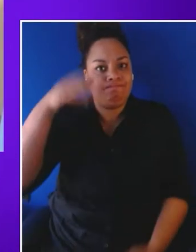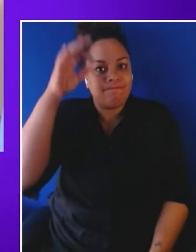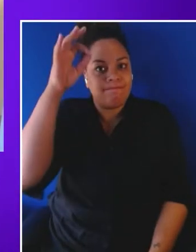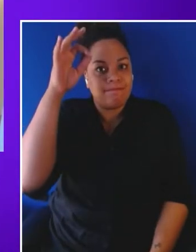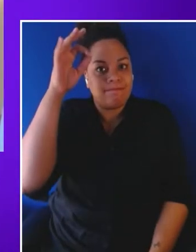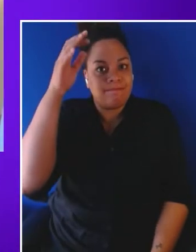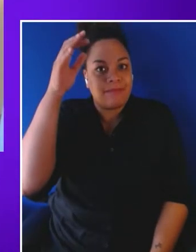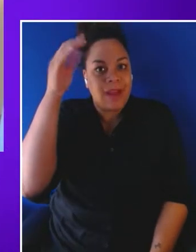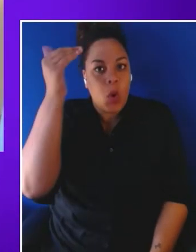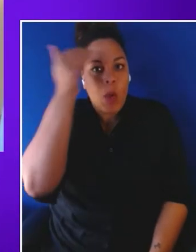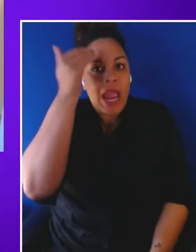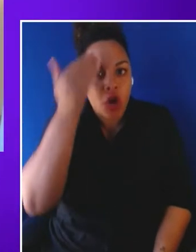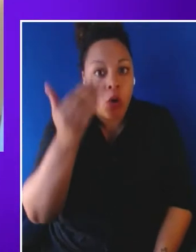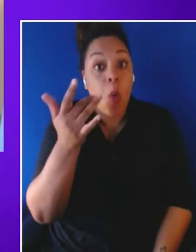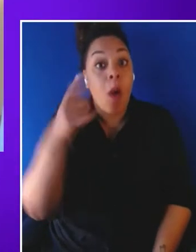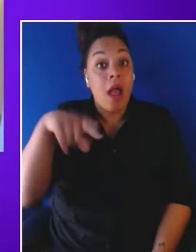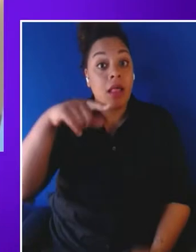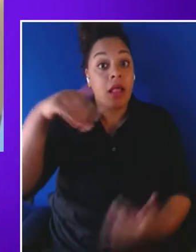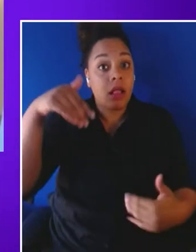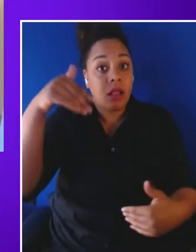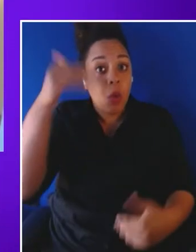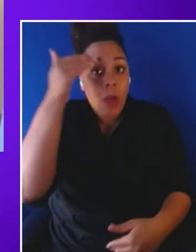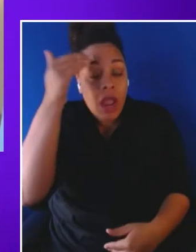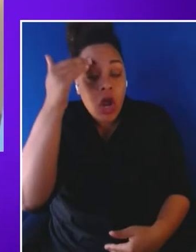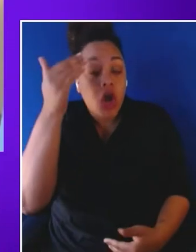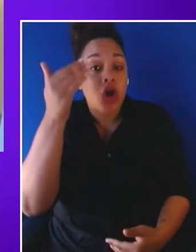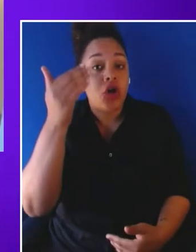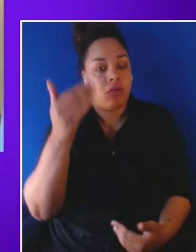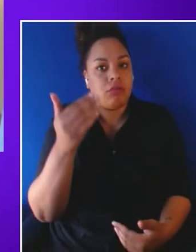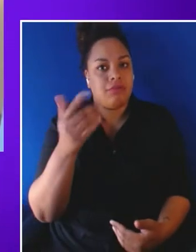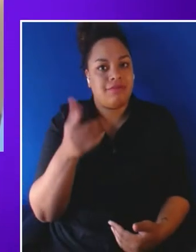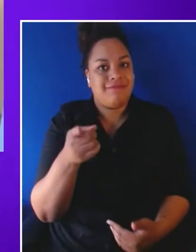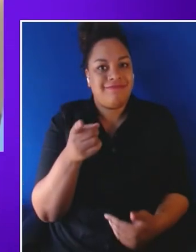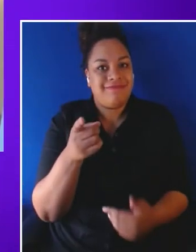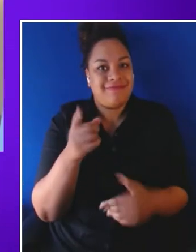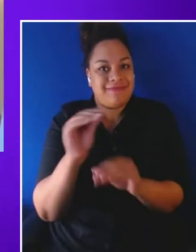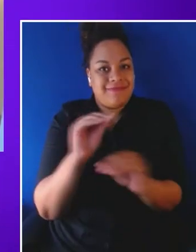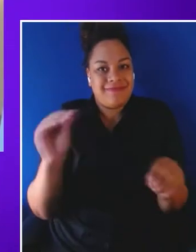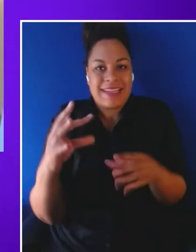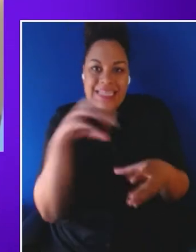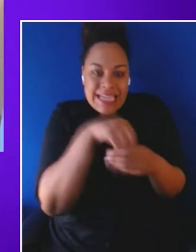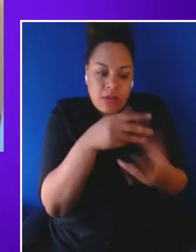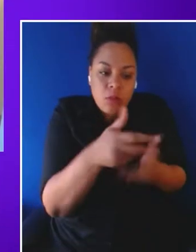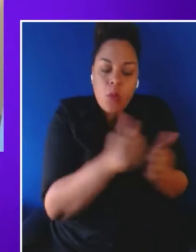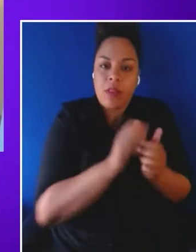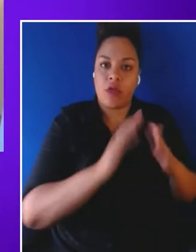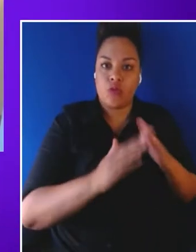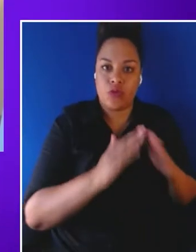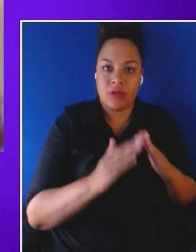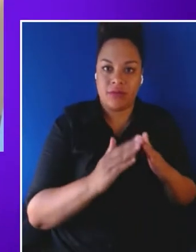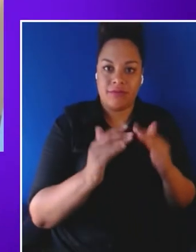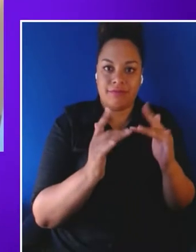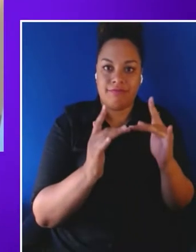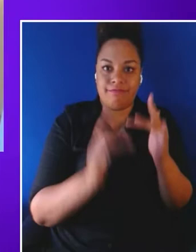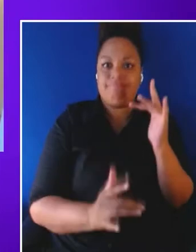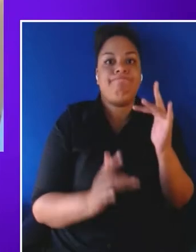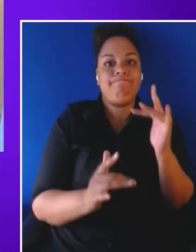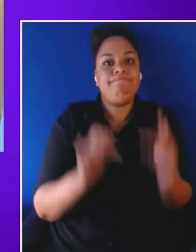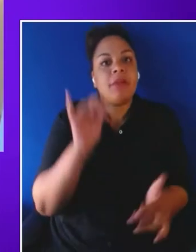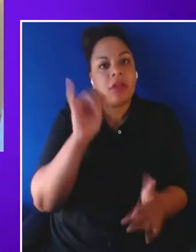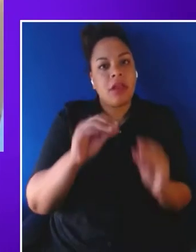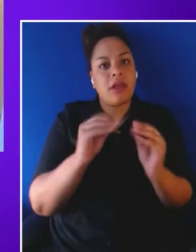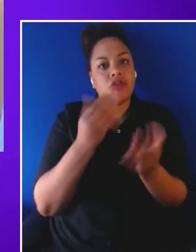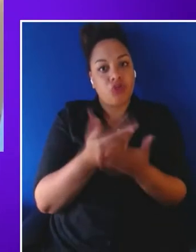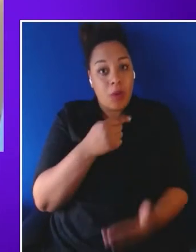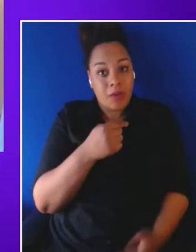the reason they don't have an awareness is because the creators aren't engaging with the community, which tells me also that folks aren't hired